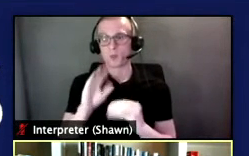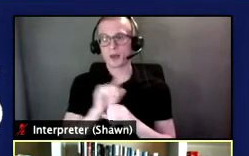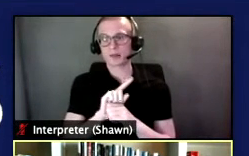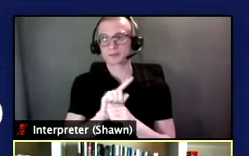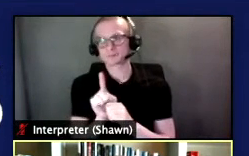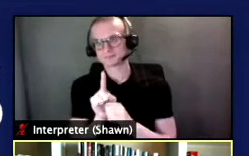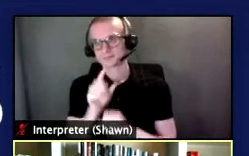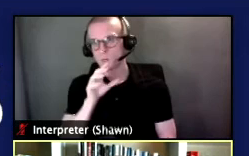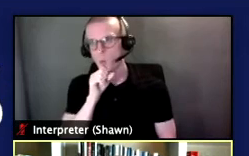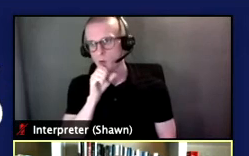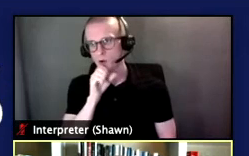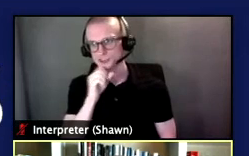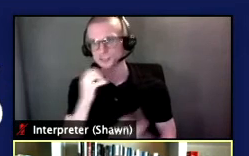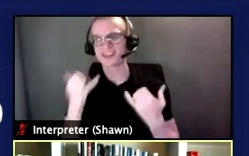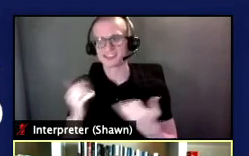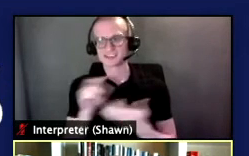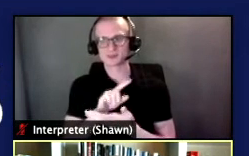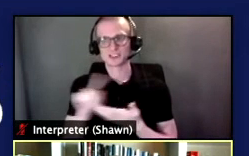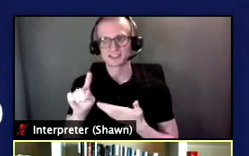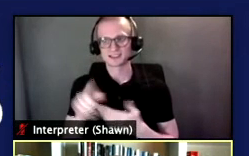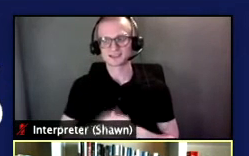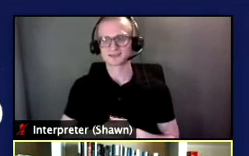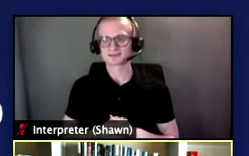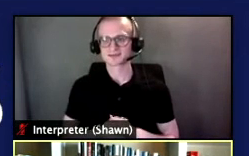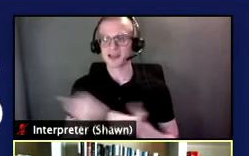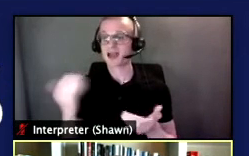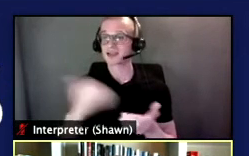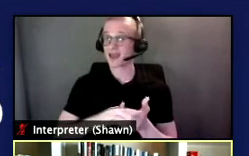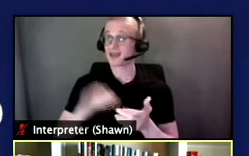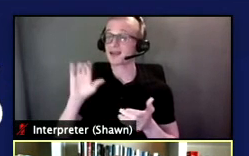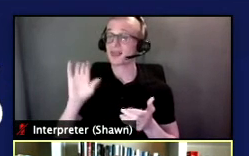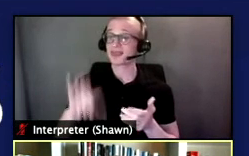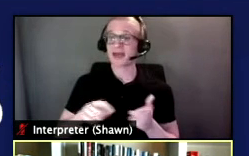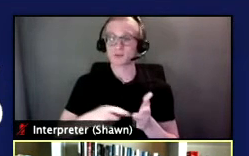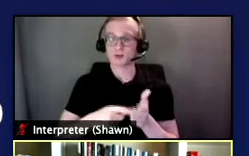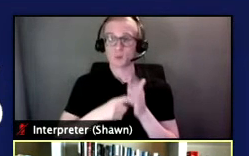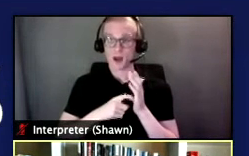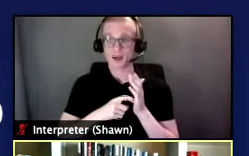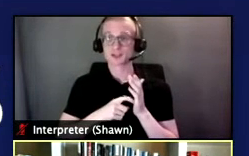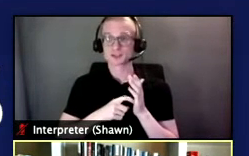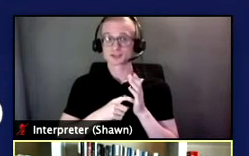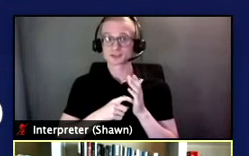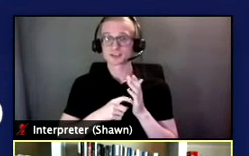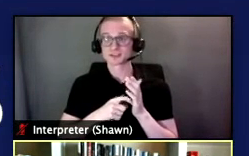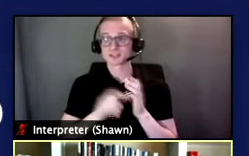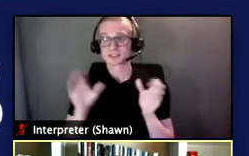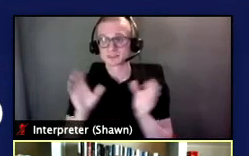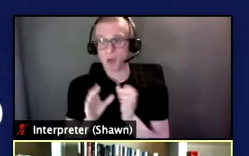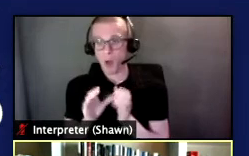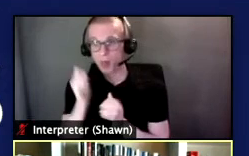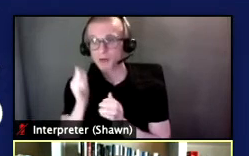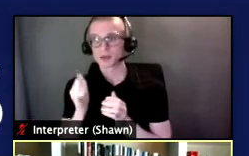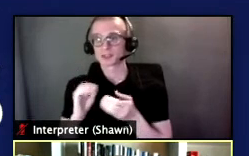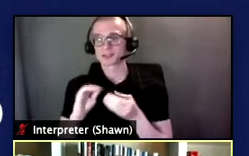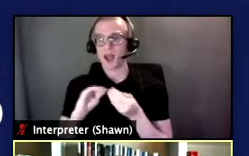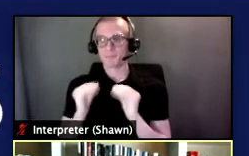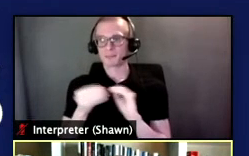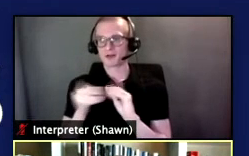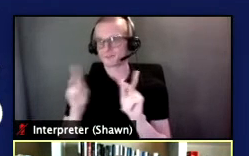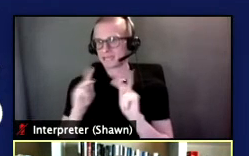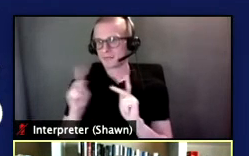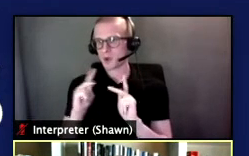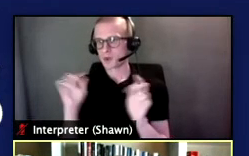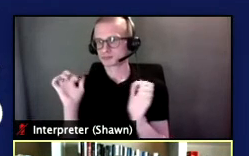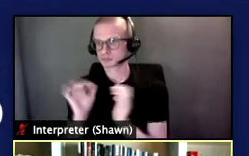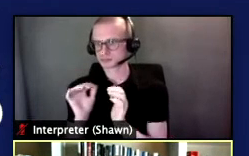orange this week. Again, that requires that there's a smaller capacity level down to